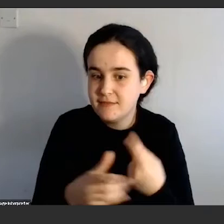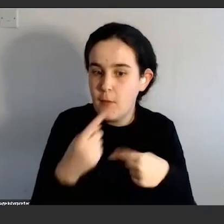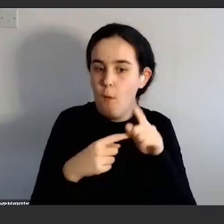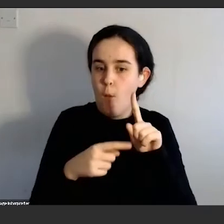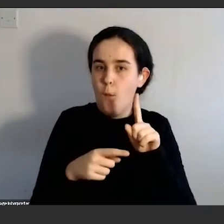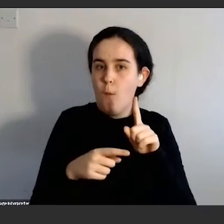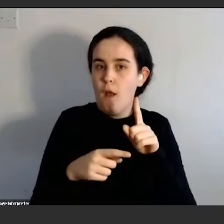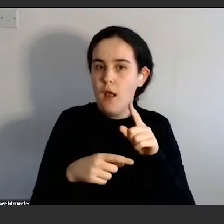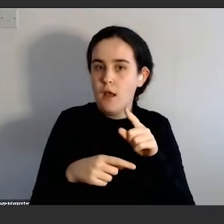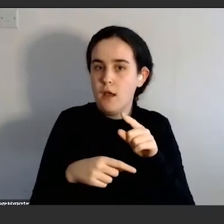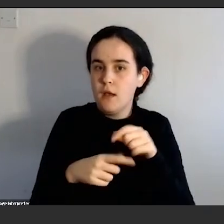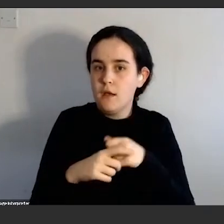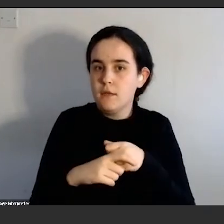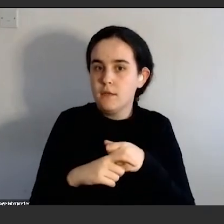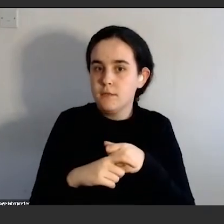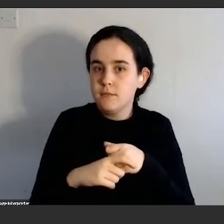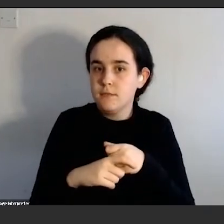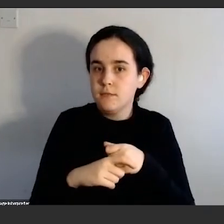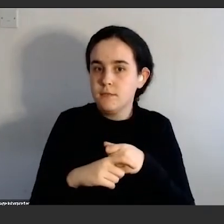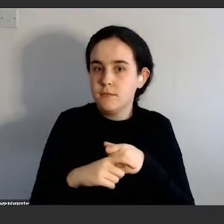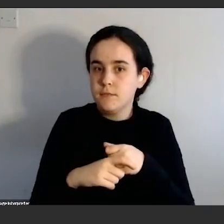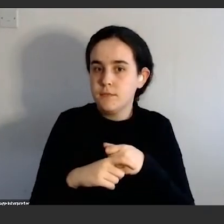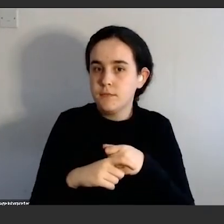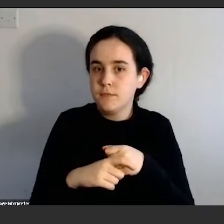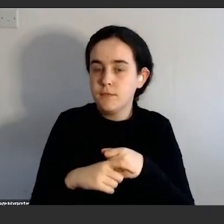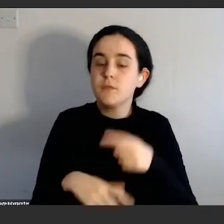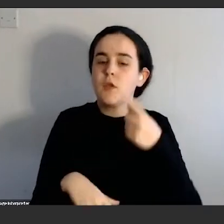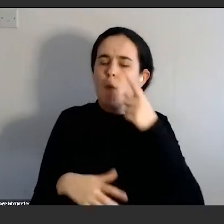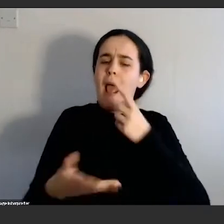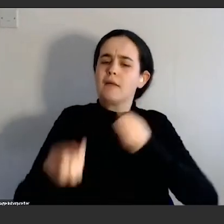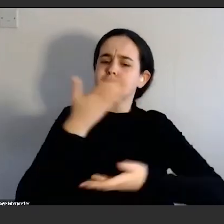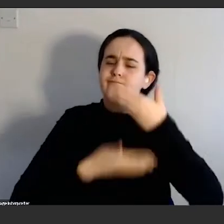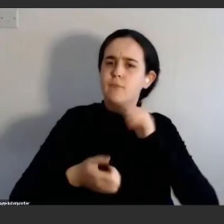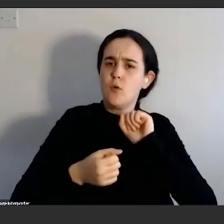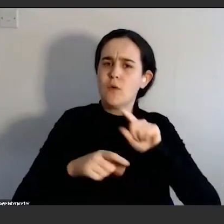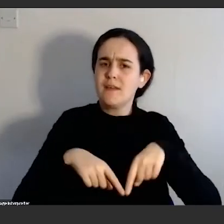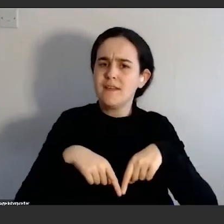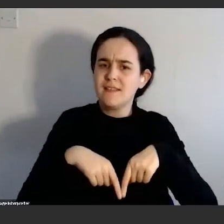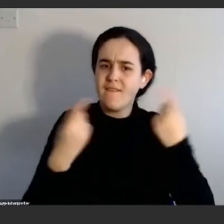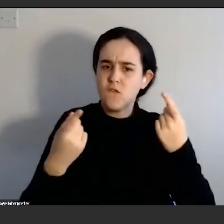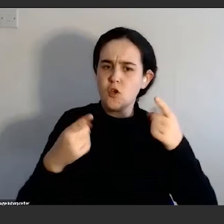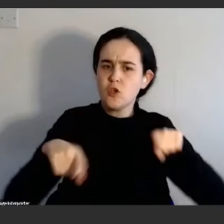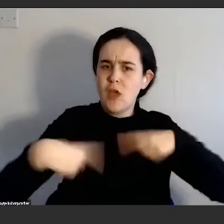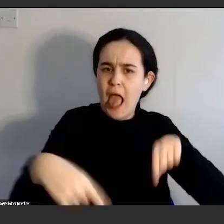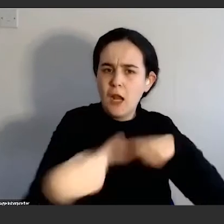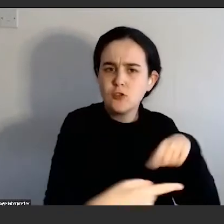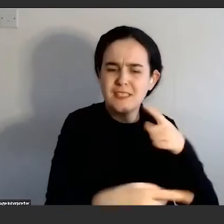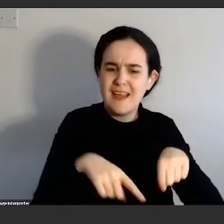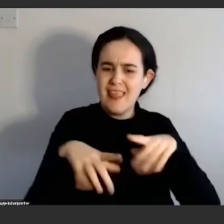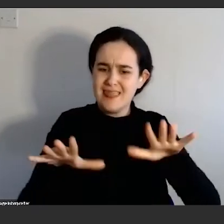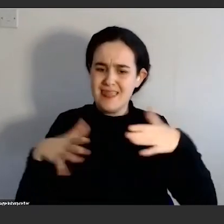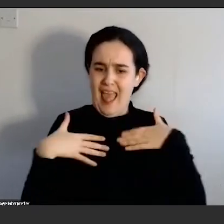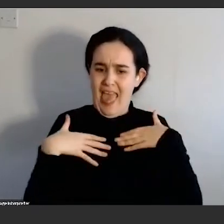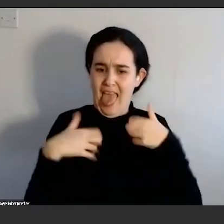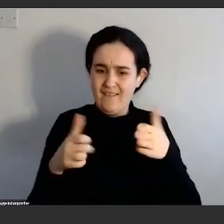different challenges with the health sector not listening to the voices of people with disabilities. So disability inclusion is embedded